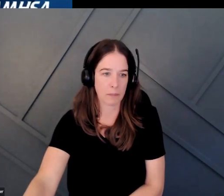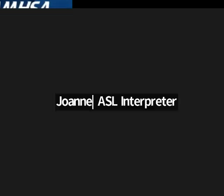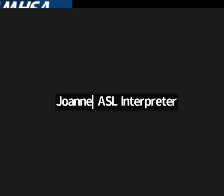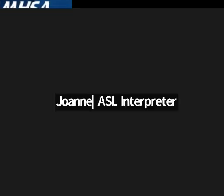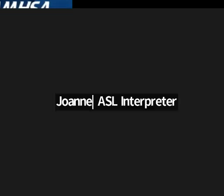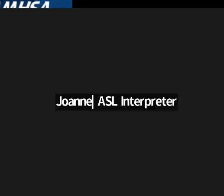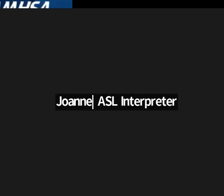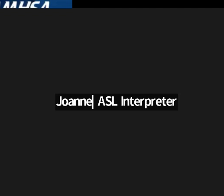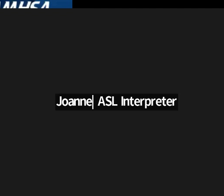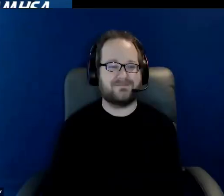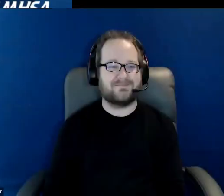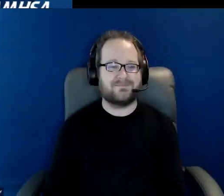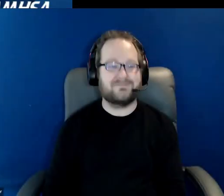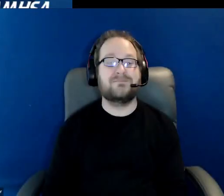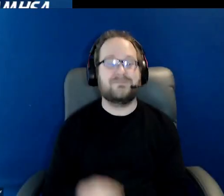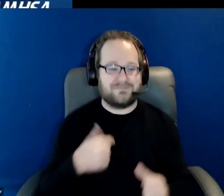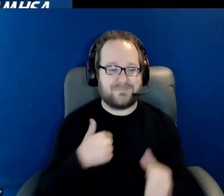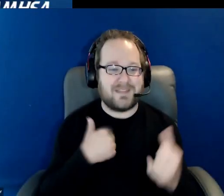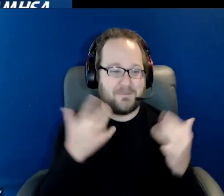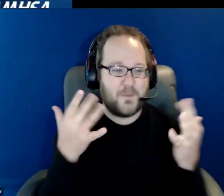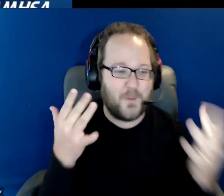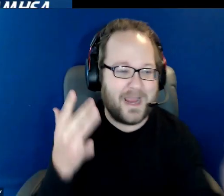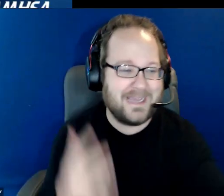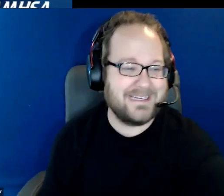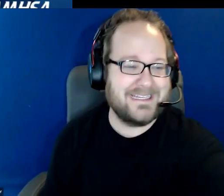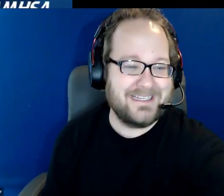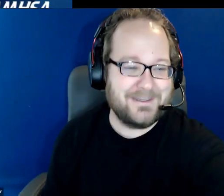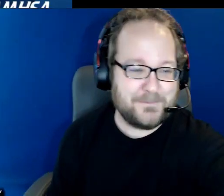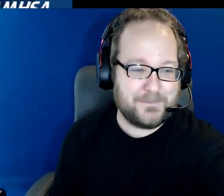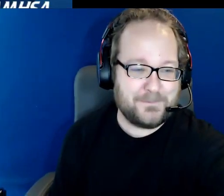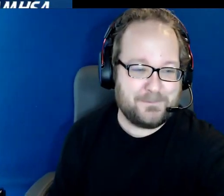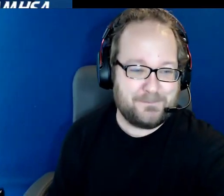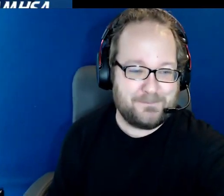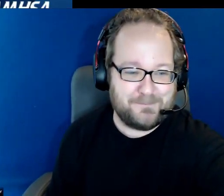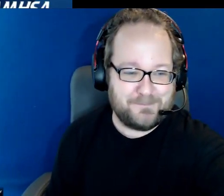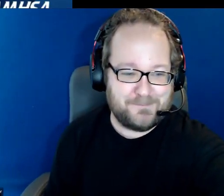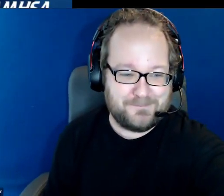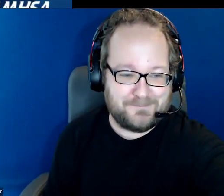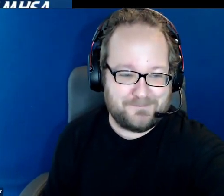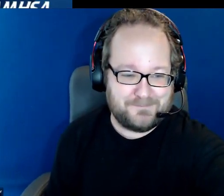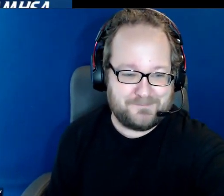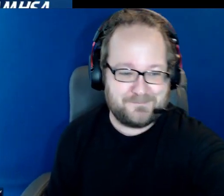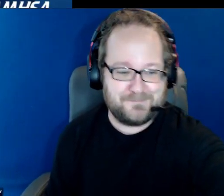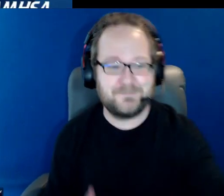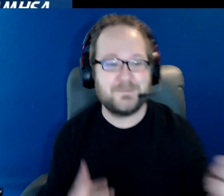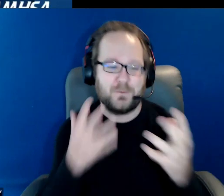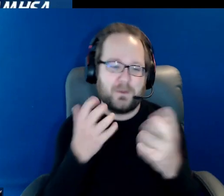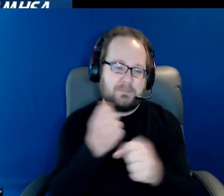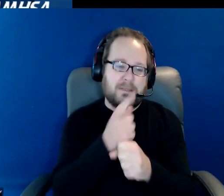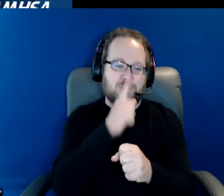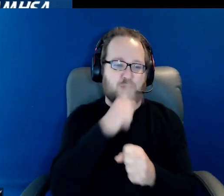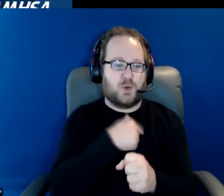I'm waiting for Megan Meadows, so I just want to make sure that we have the right pattern here.